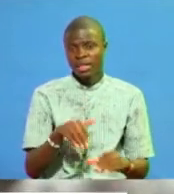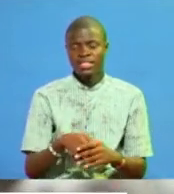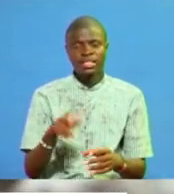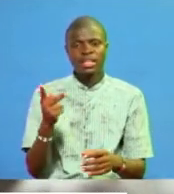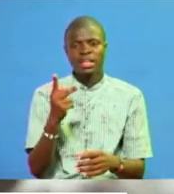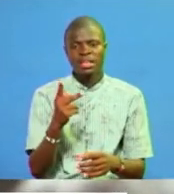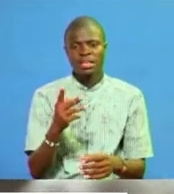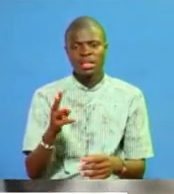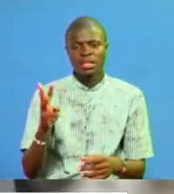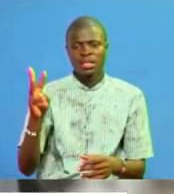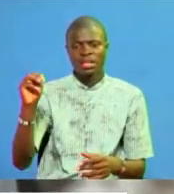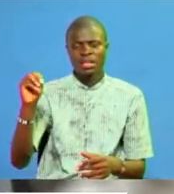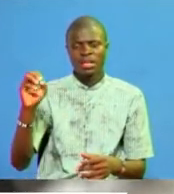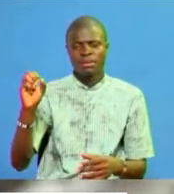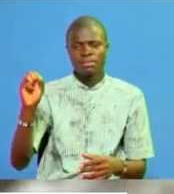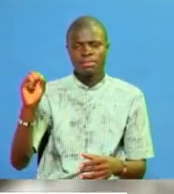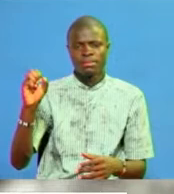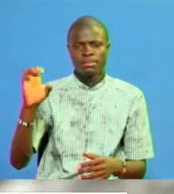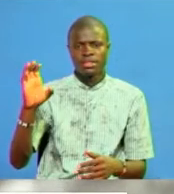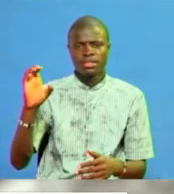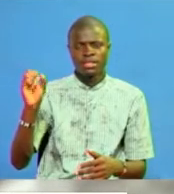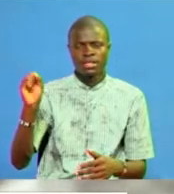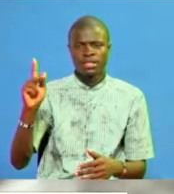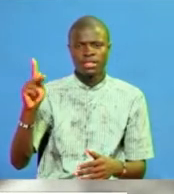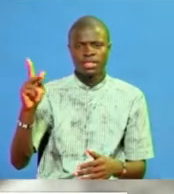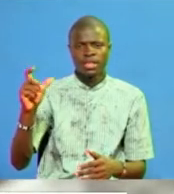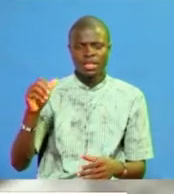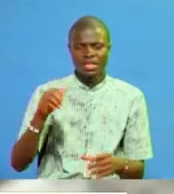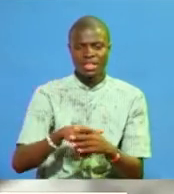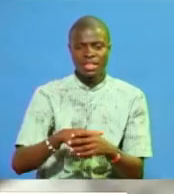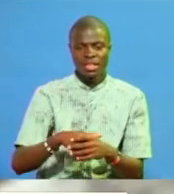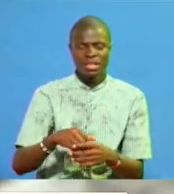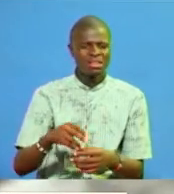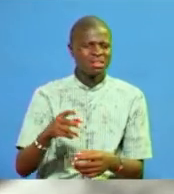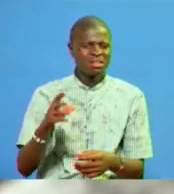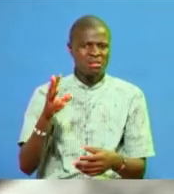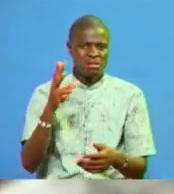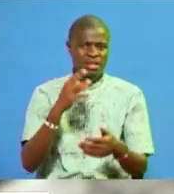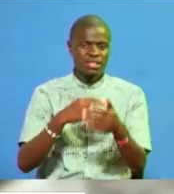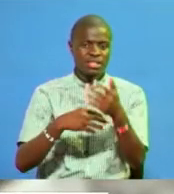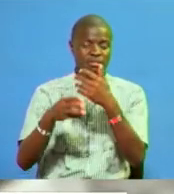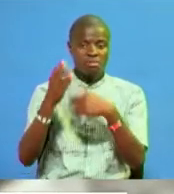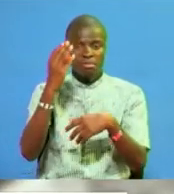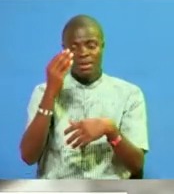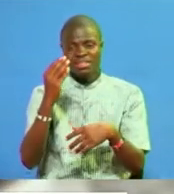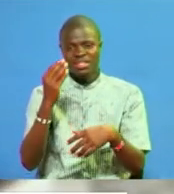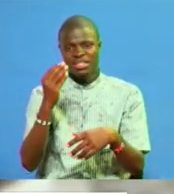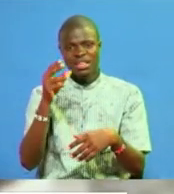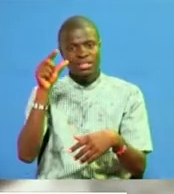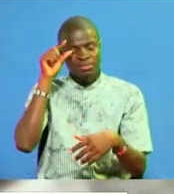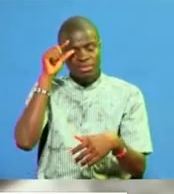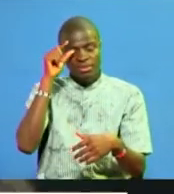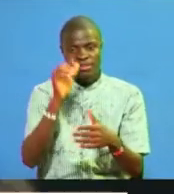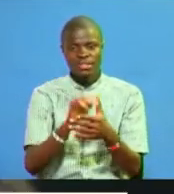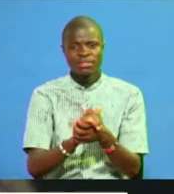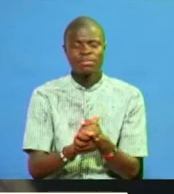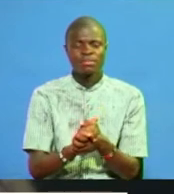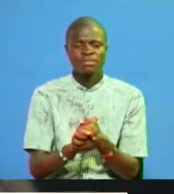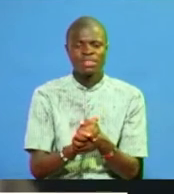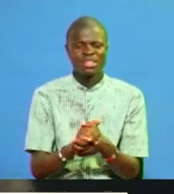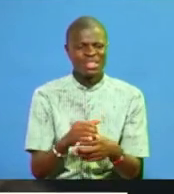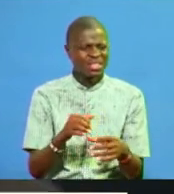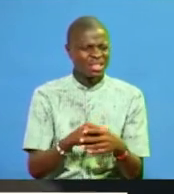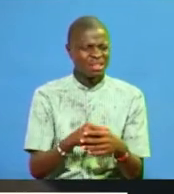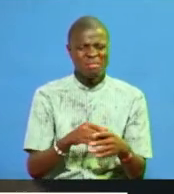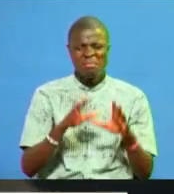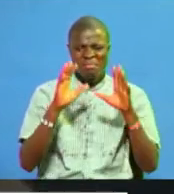of Kenya led the commemoration of this day in the Technical University of Mombasa, where it highlighted on the importance of radio in the community and the